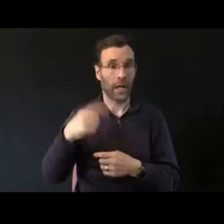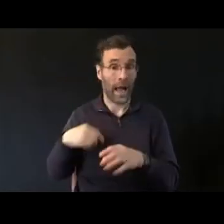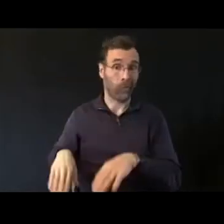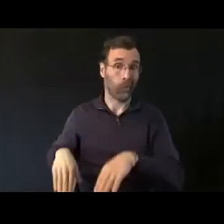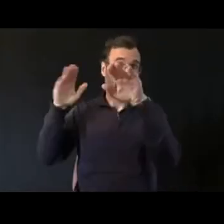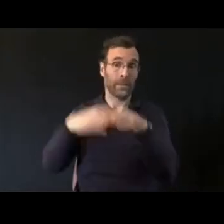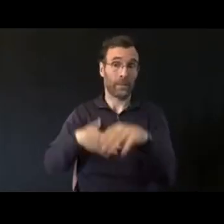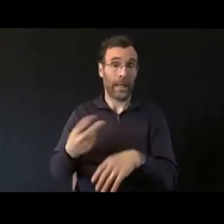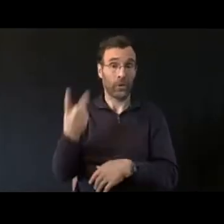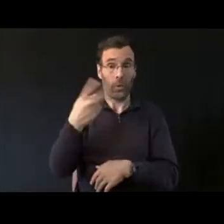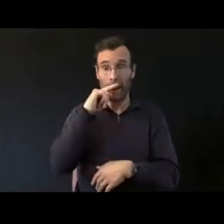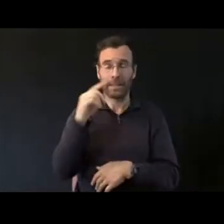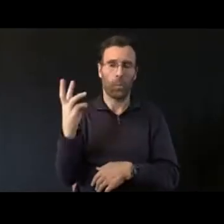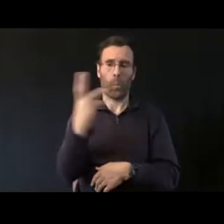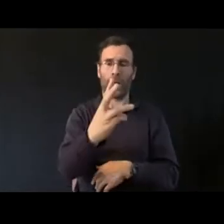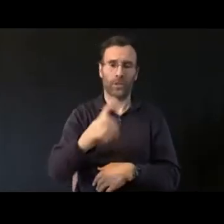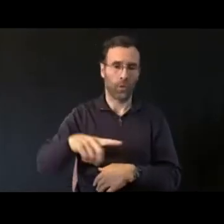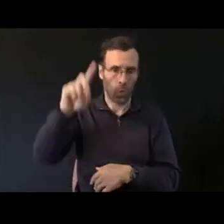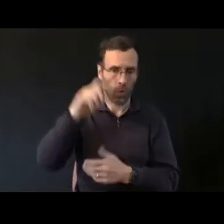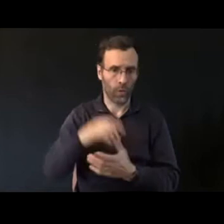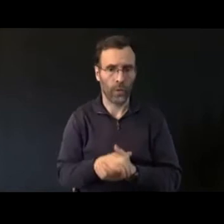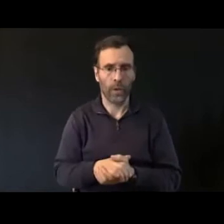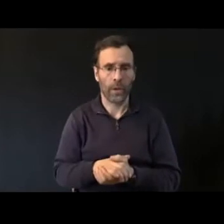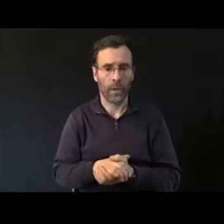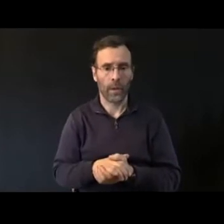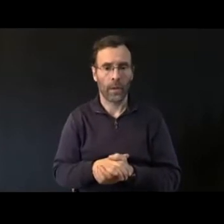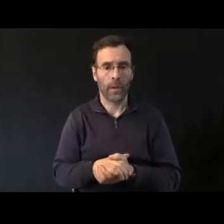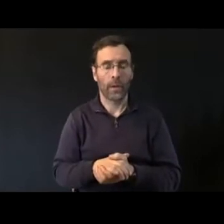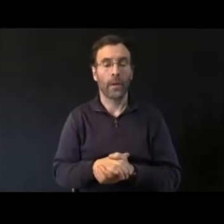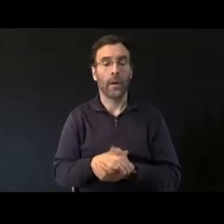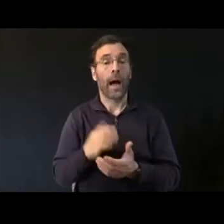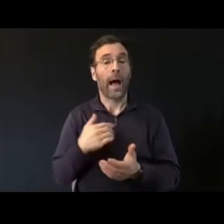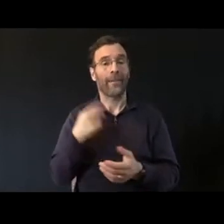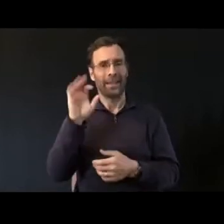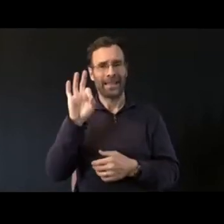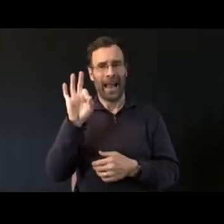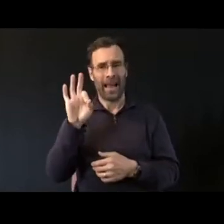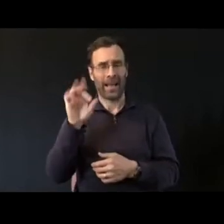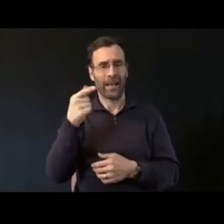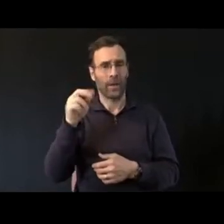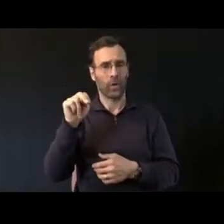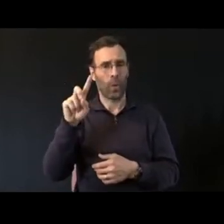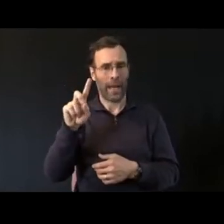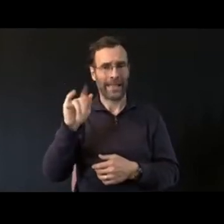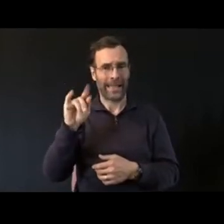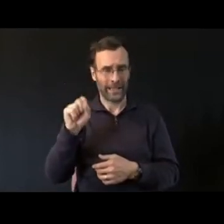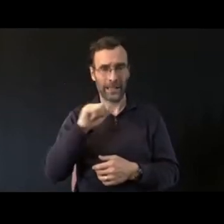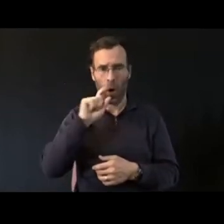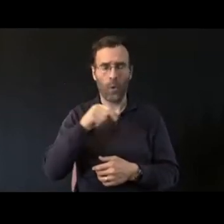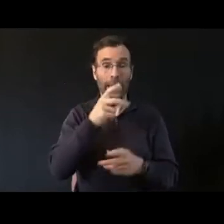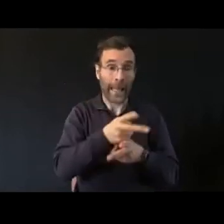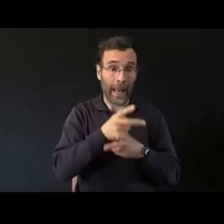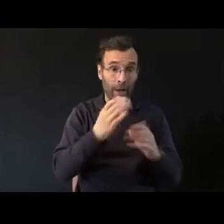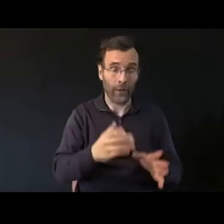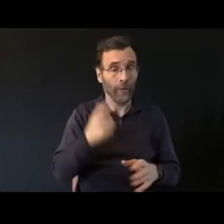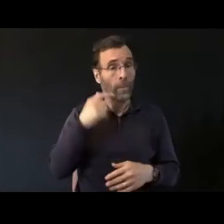kids in Western Duluth, and I have 9 grandkids. And now I'm a caregiver for my mom, who is aging